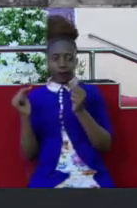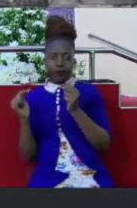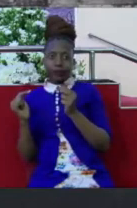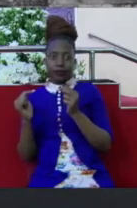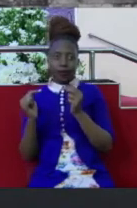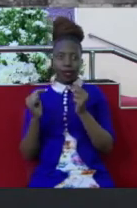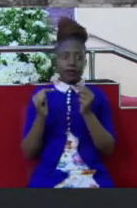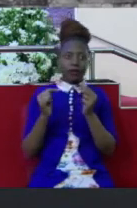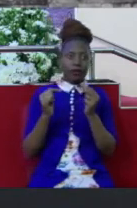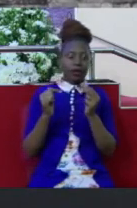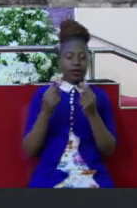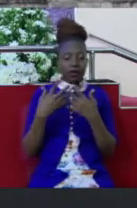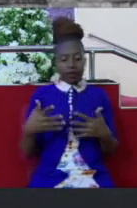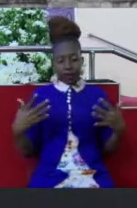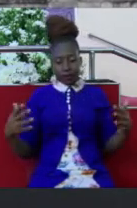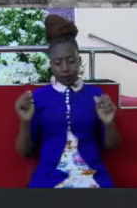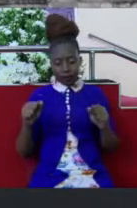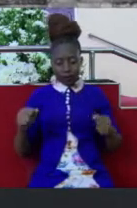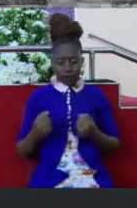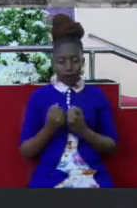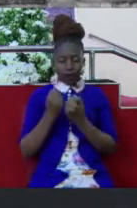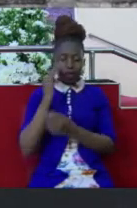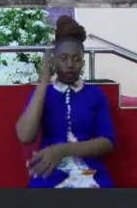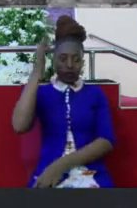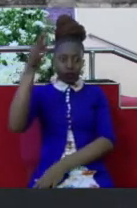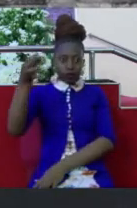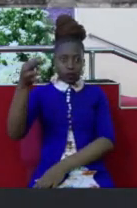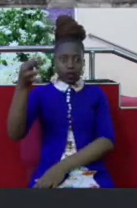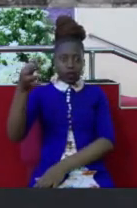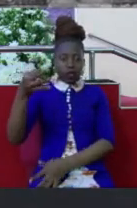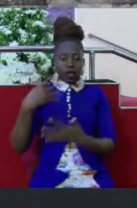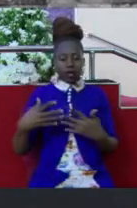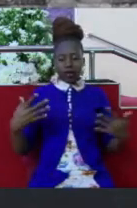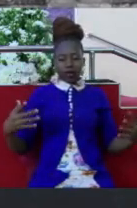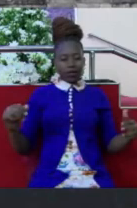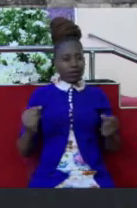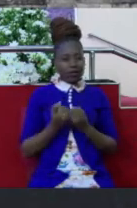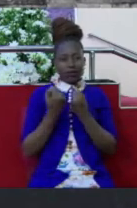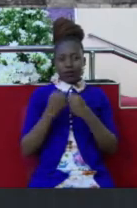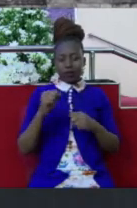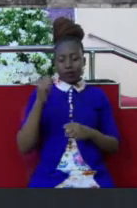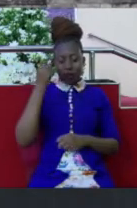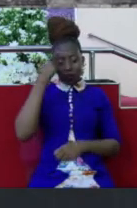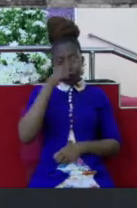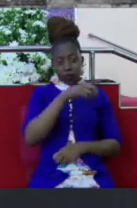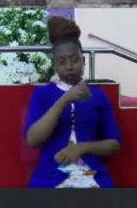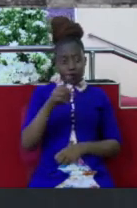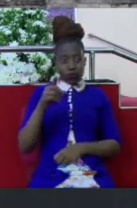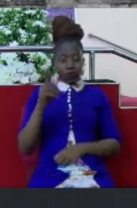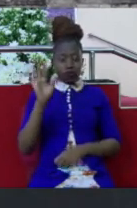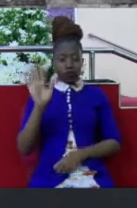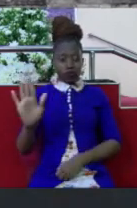shida ambazo zitatokea usoni, those events that you cannot predict for yourself, wale matukio ambayo hauwezi zuia wewe mwenyewe,